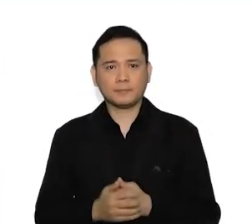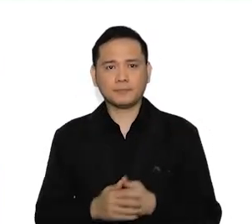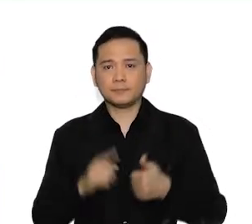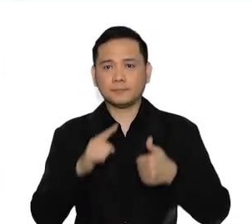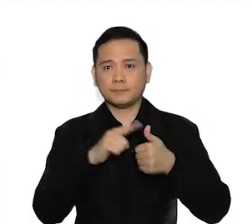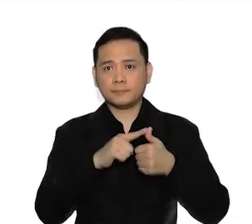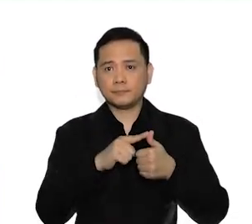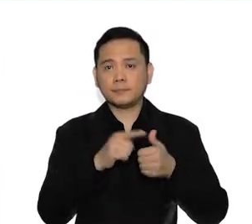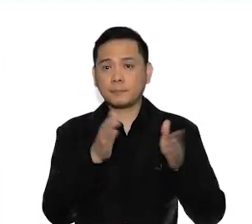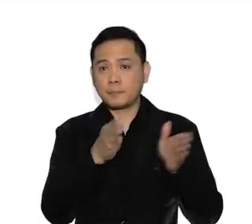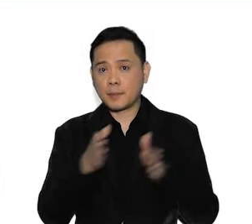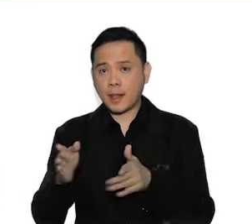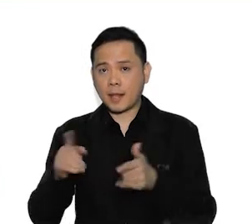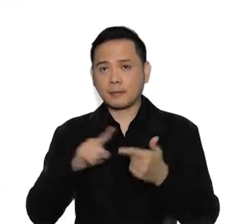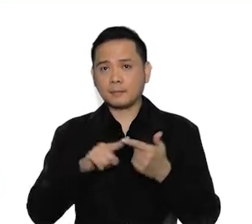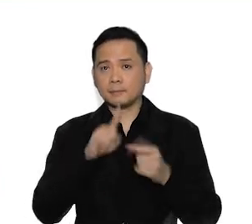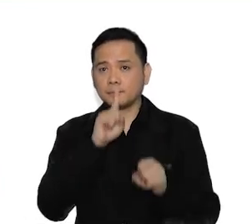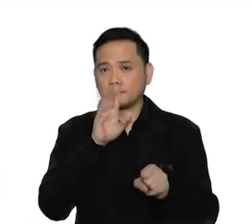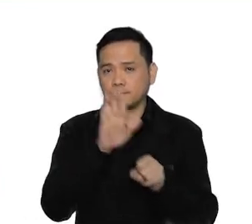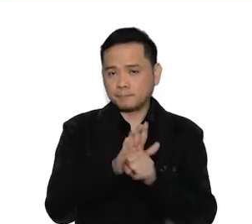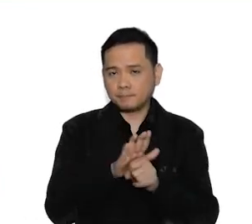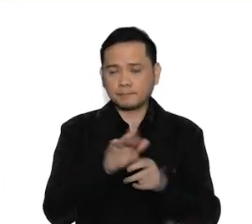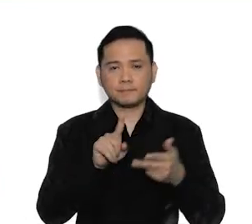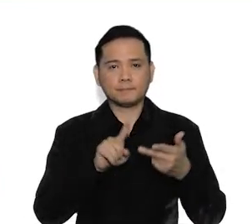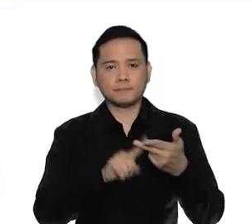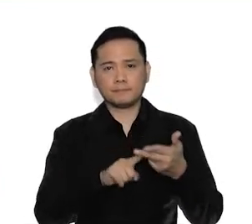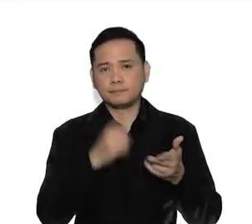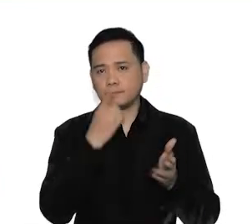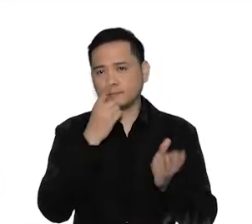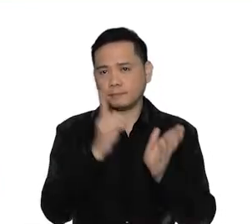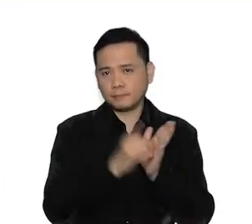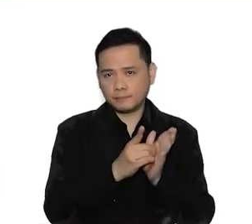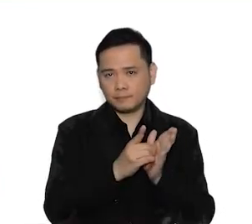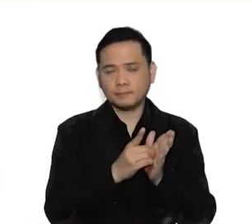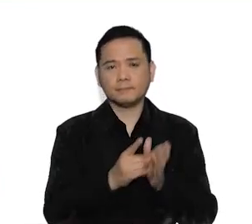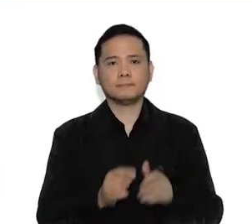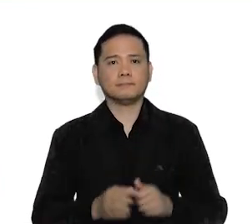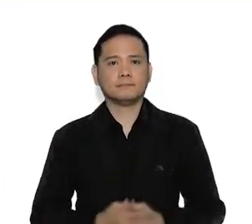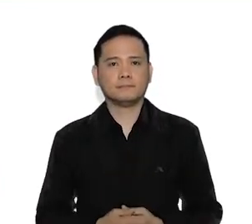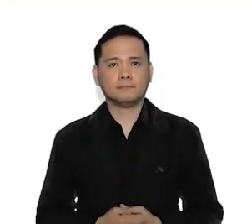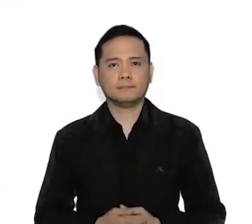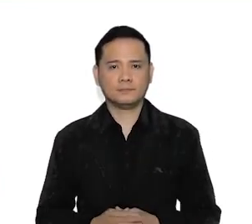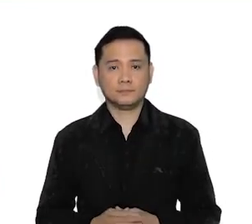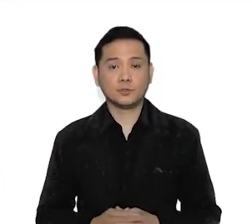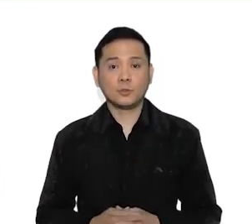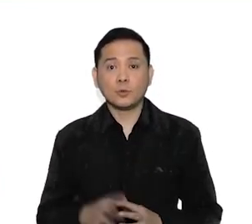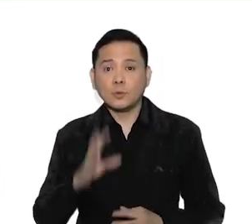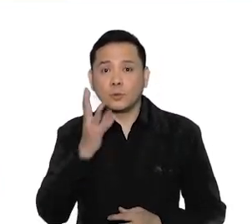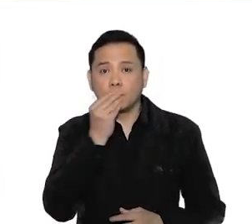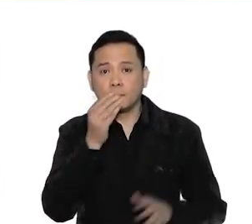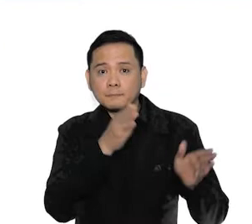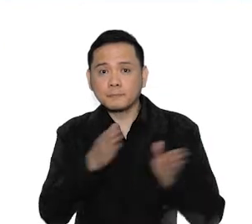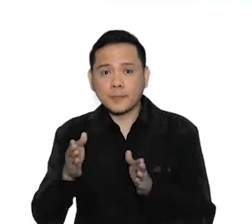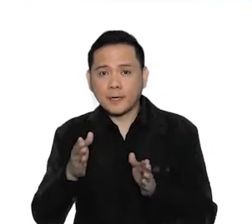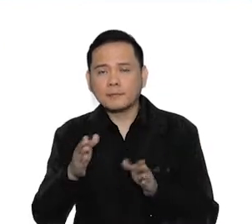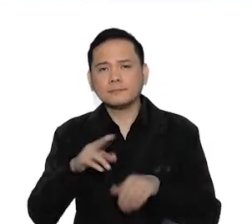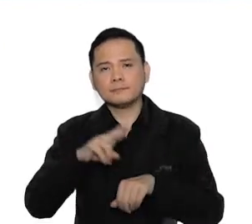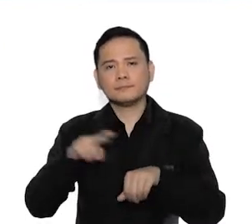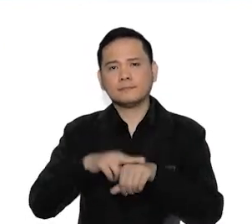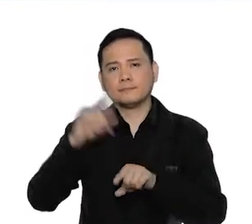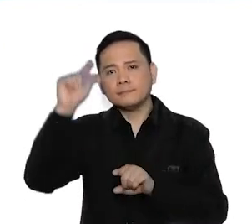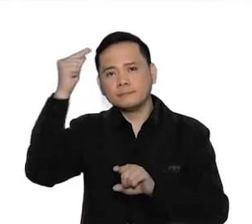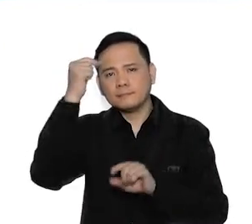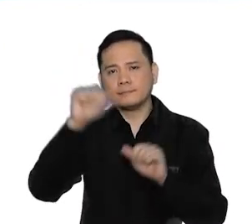with the national budget preparation: planning and programming, approving, and reporting. This is to be prepared by